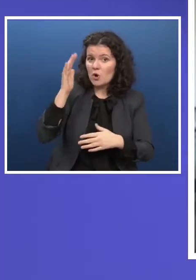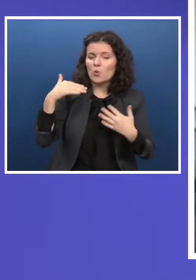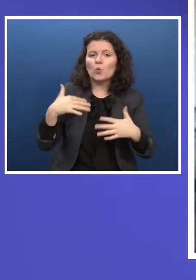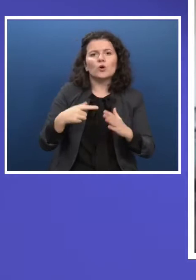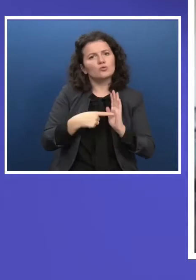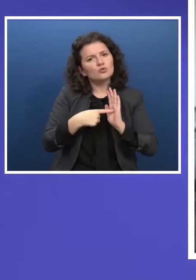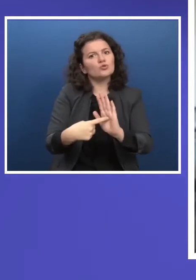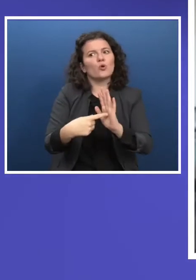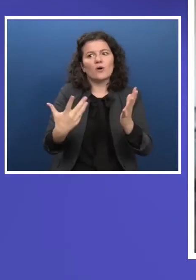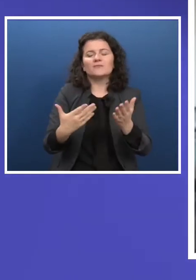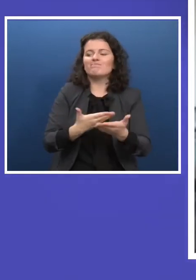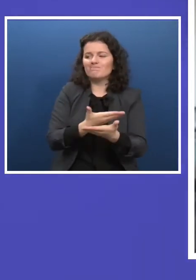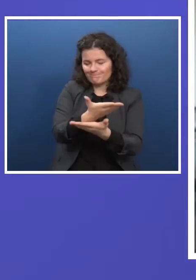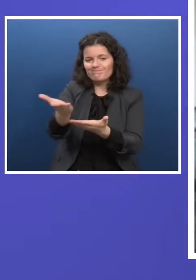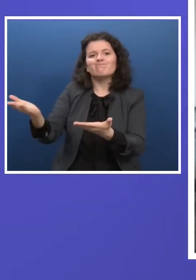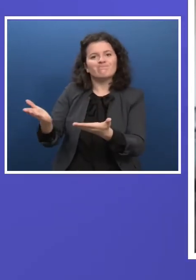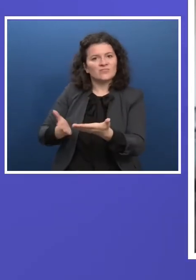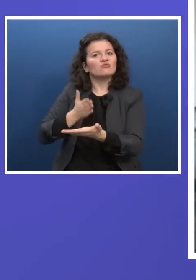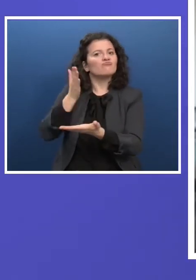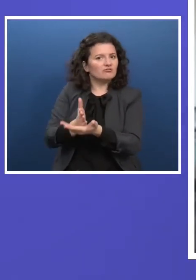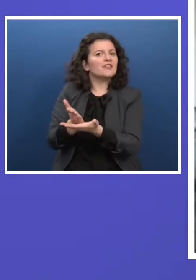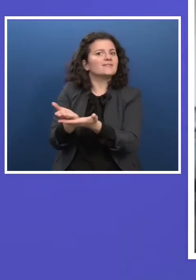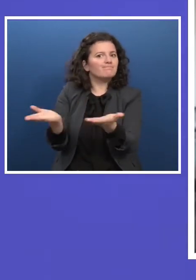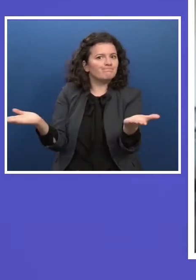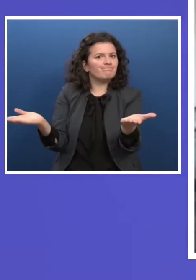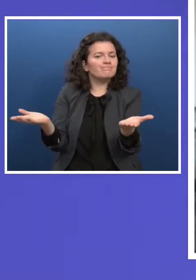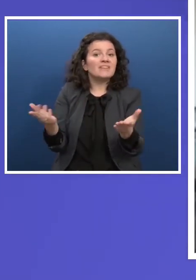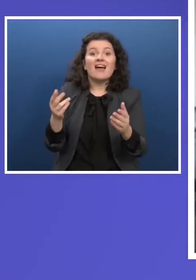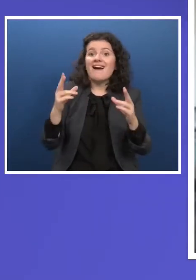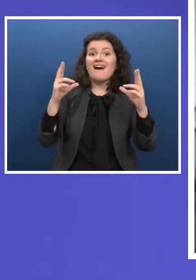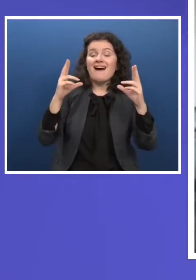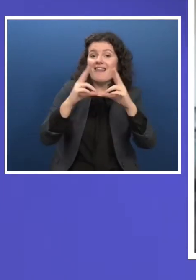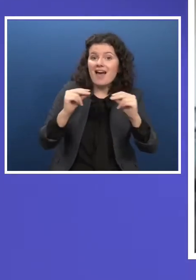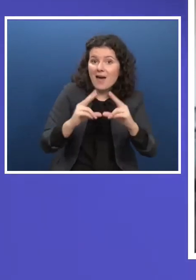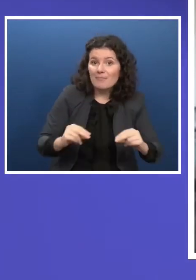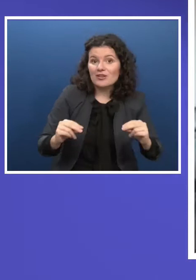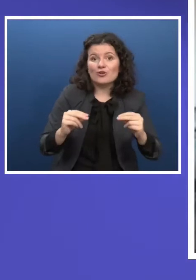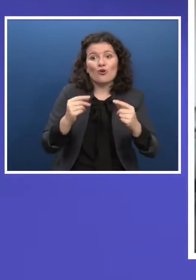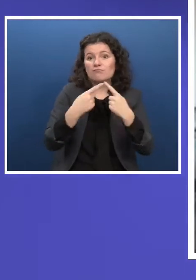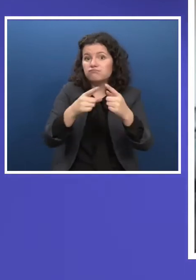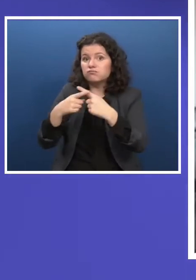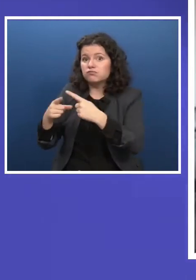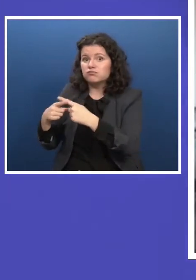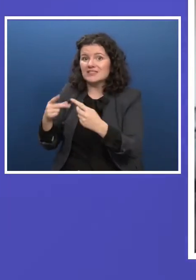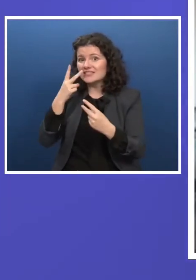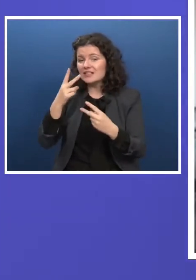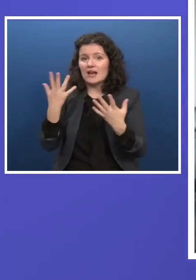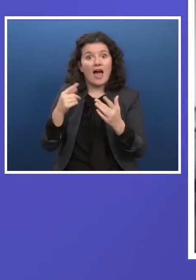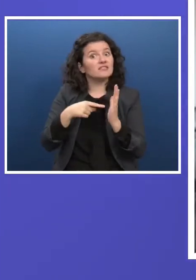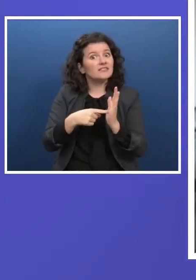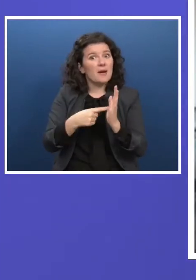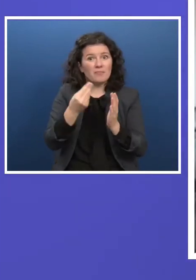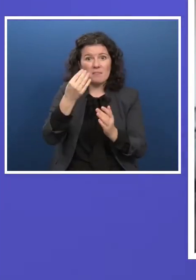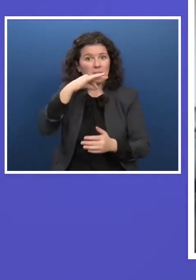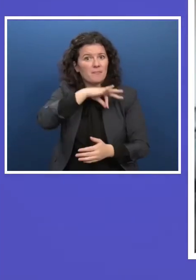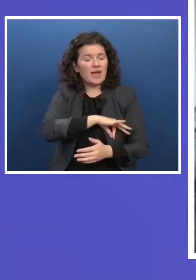that nurses, especially nurses, are working in Lebanon, and the numbers that you were sharing about the pay aspect. I think that really touches upon